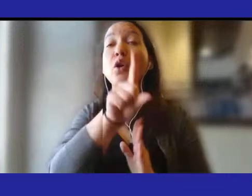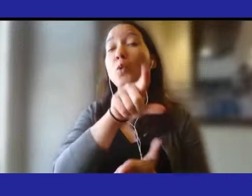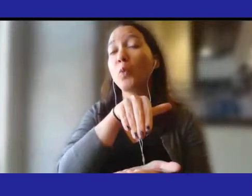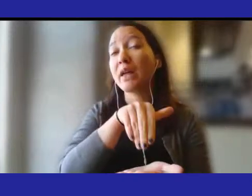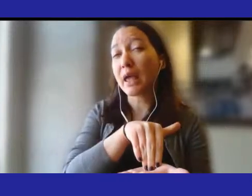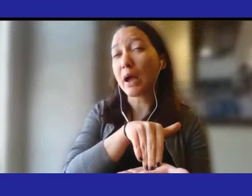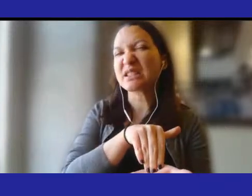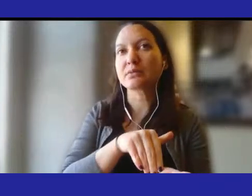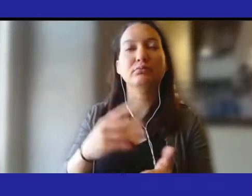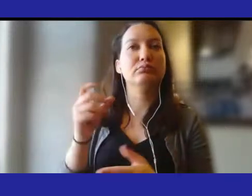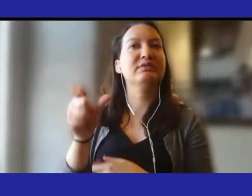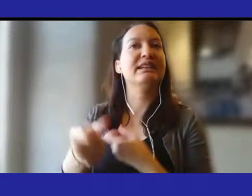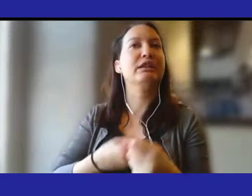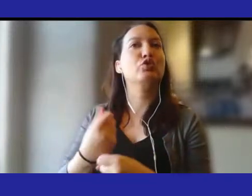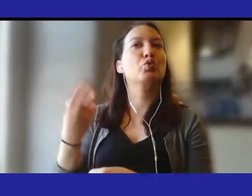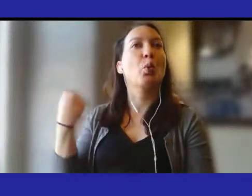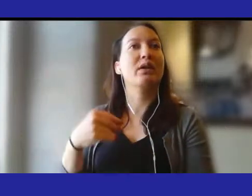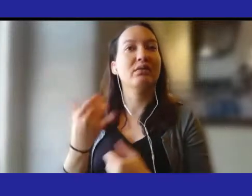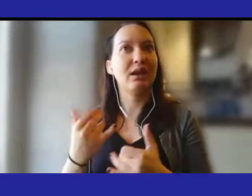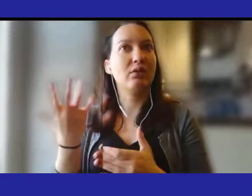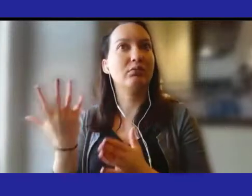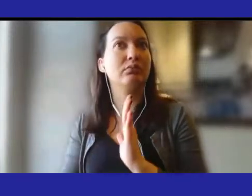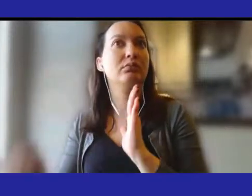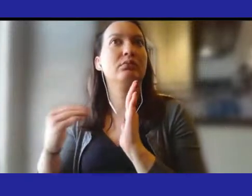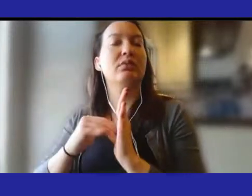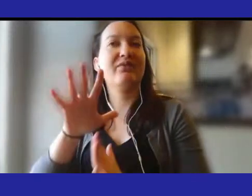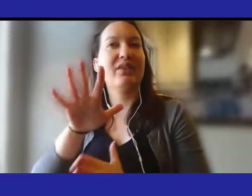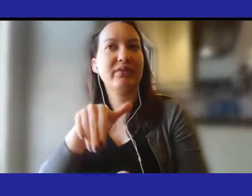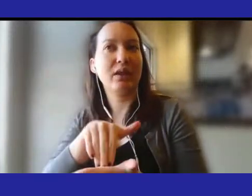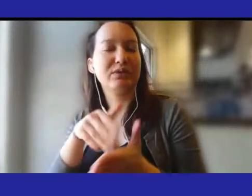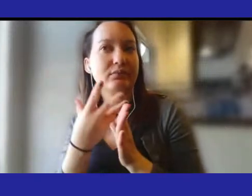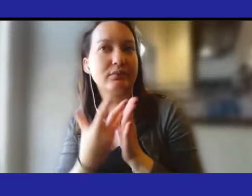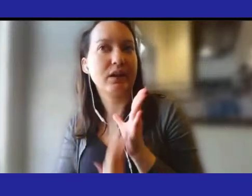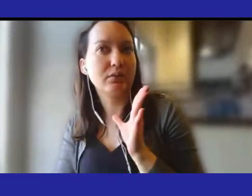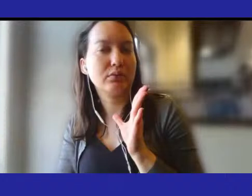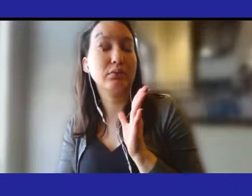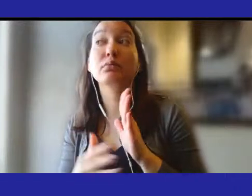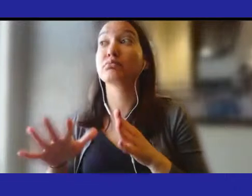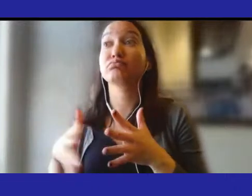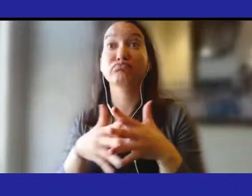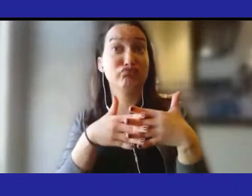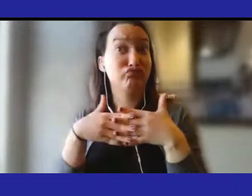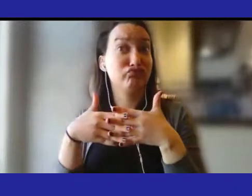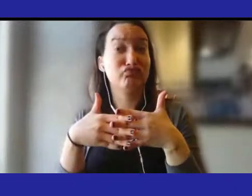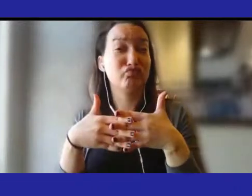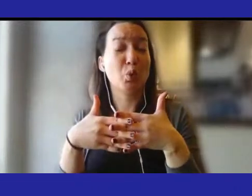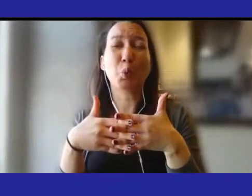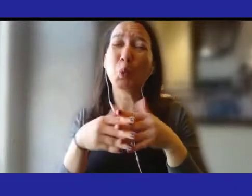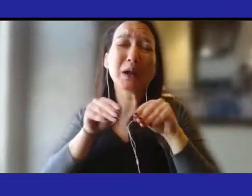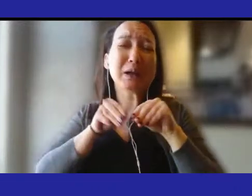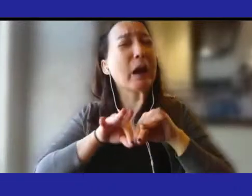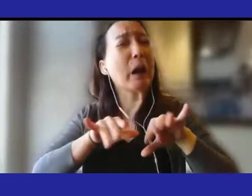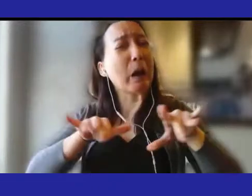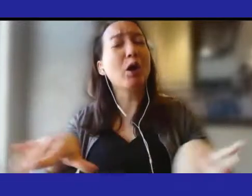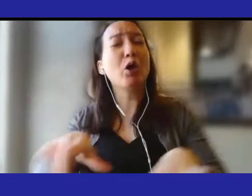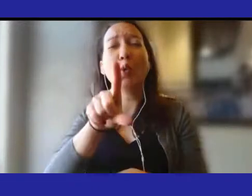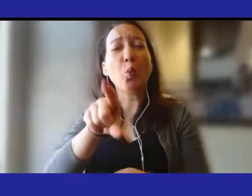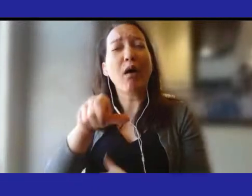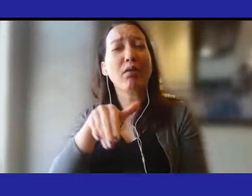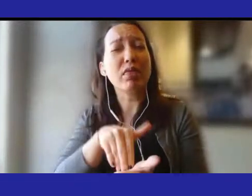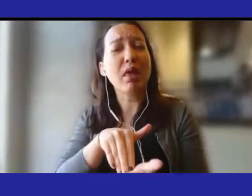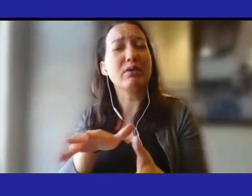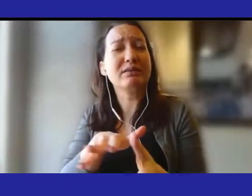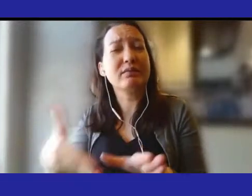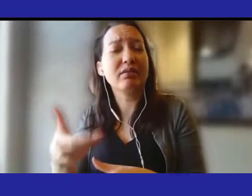10 years ago all the way up to 5,000 deaths. In the country, it's an epidemic, 100,000 deaths per